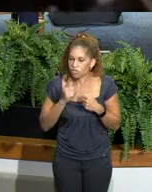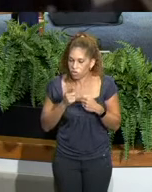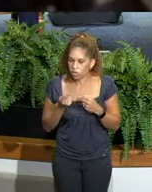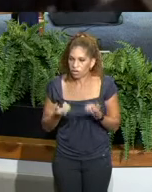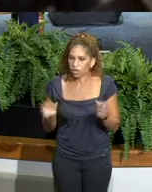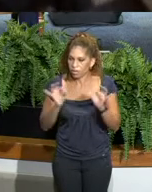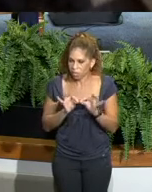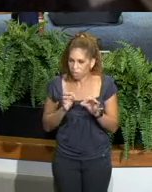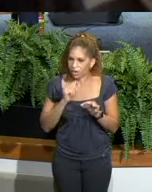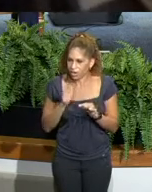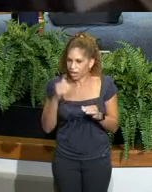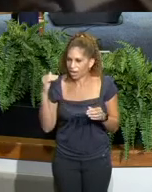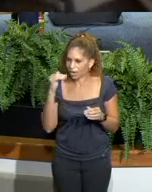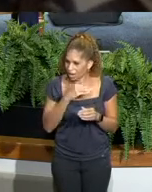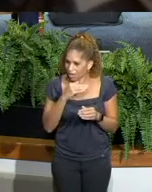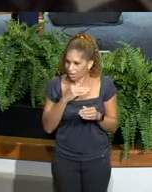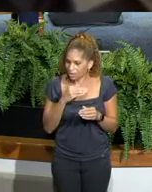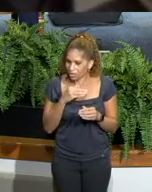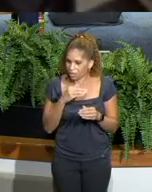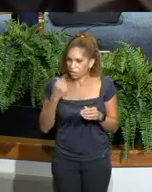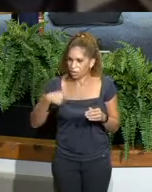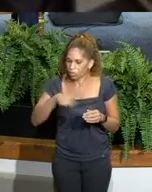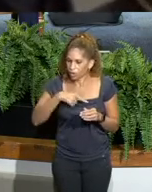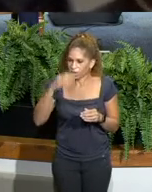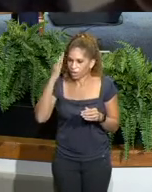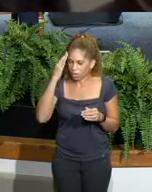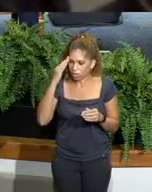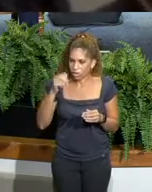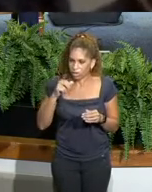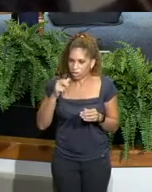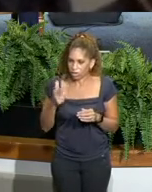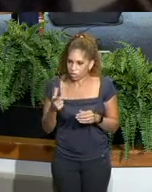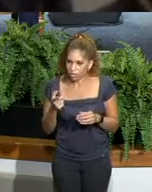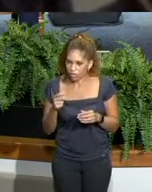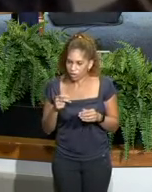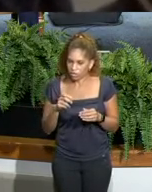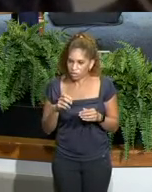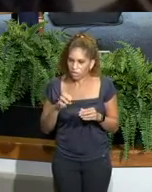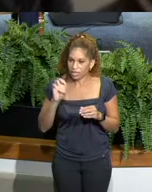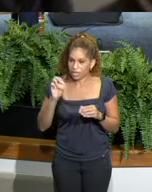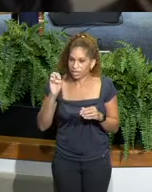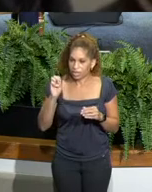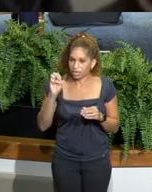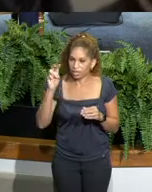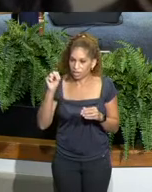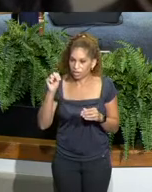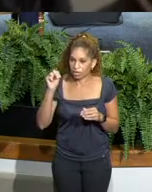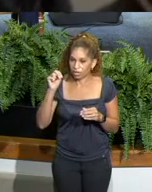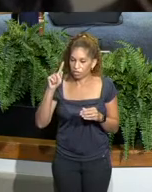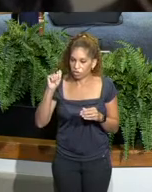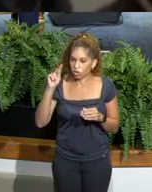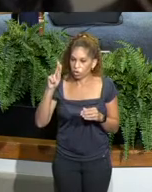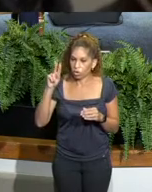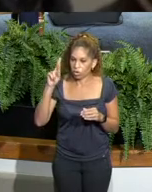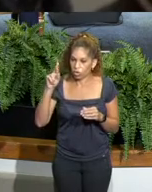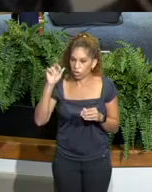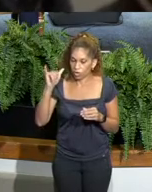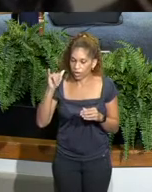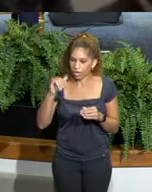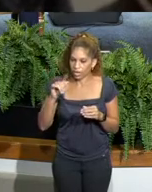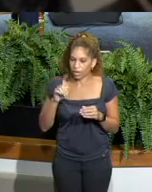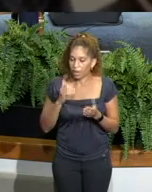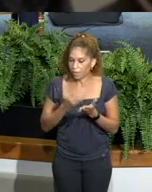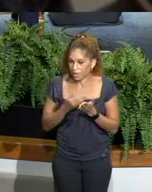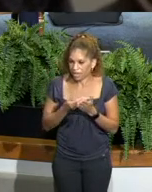and greed and meanness. And we know in the 21st century that racism and economic fear still too